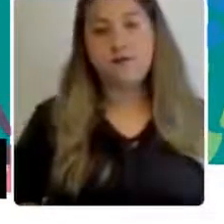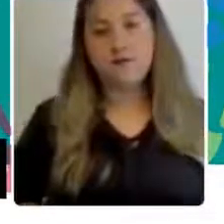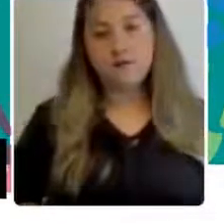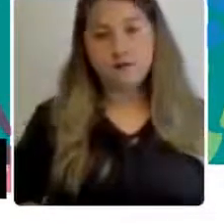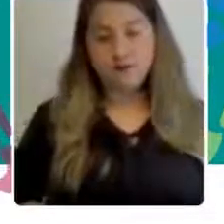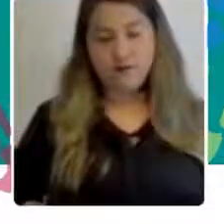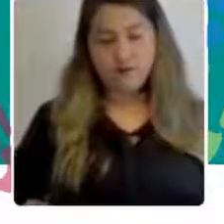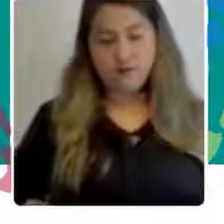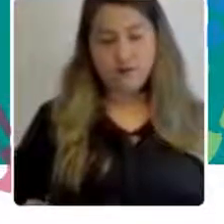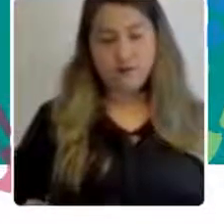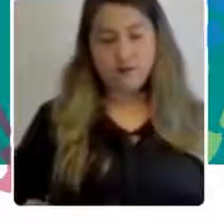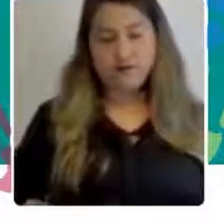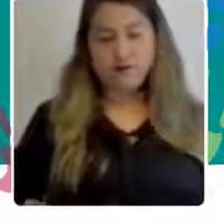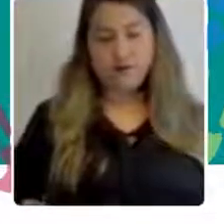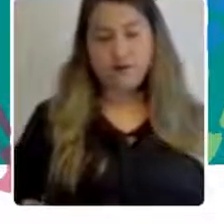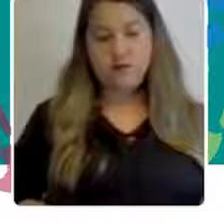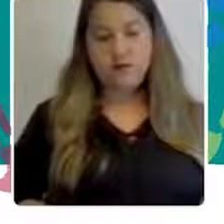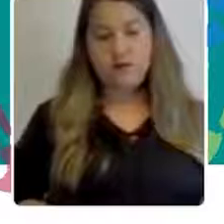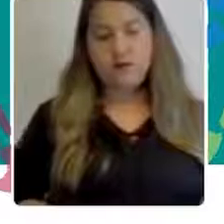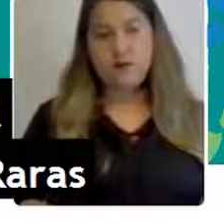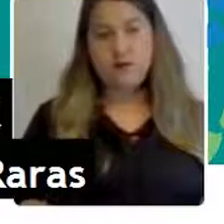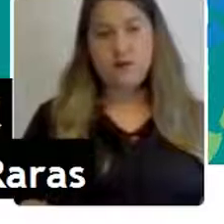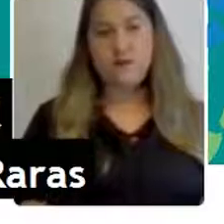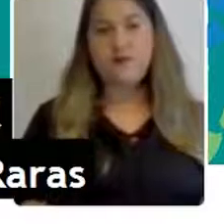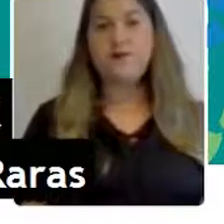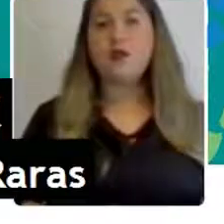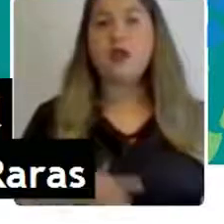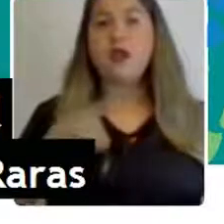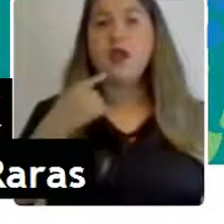European Commission, we